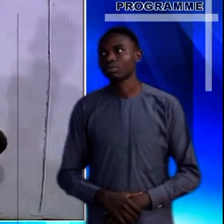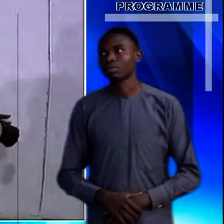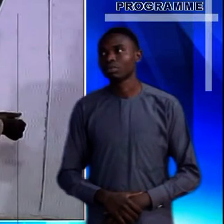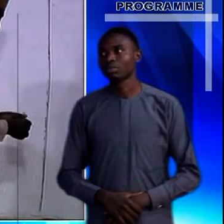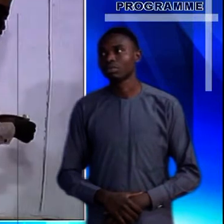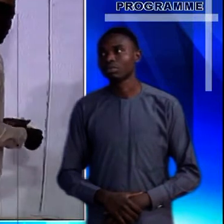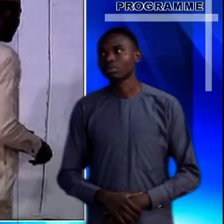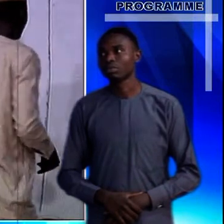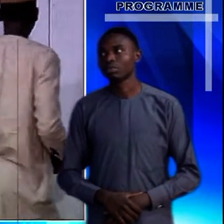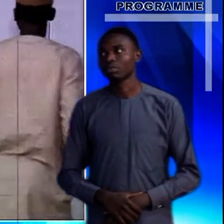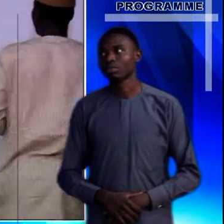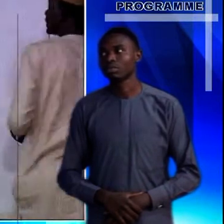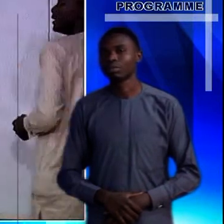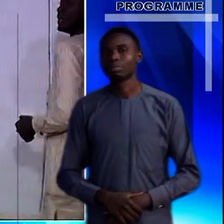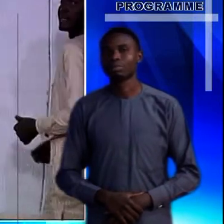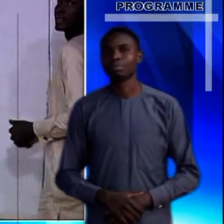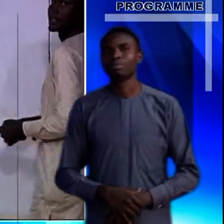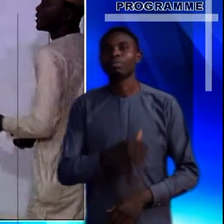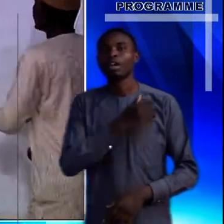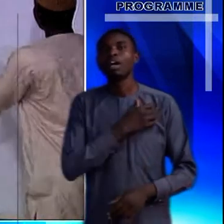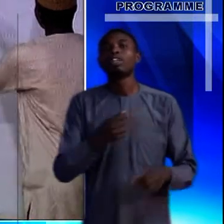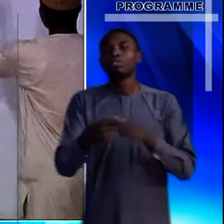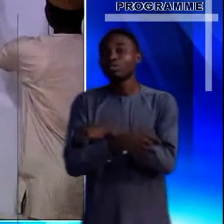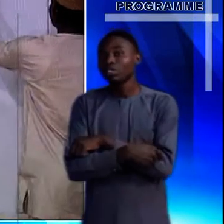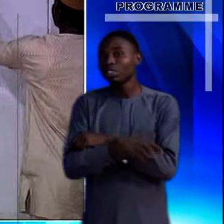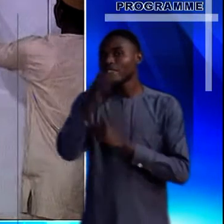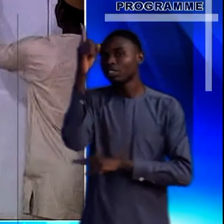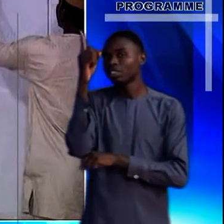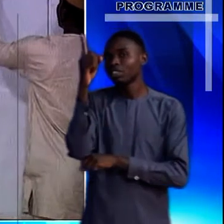physics. And today's date is